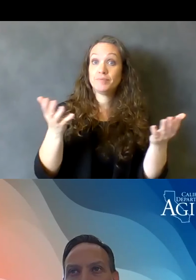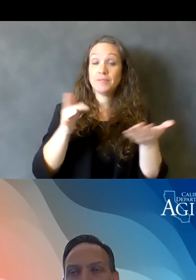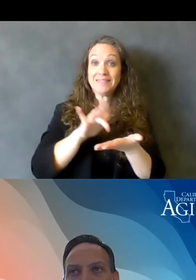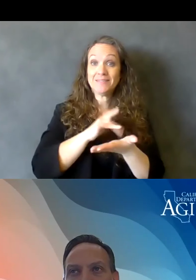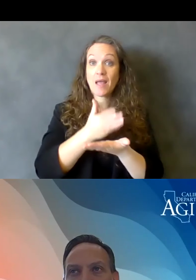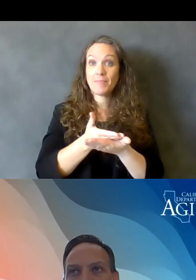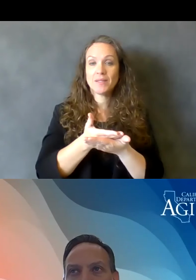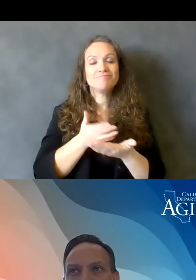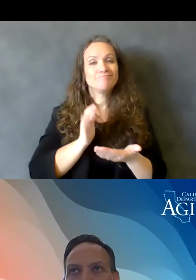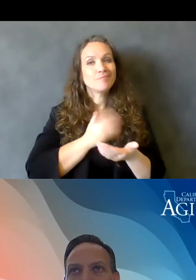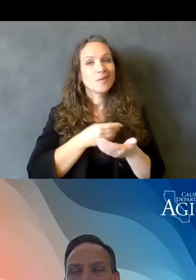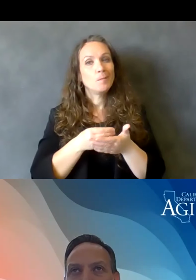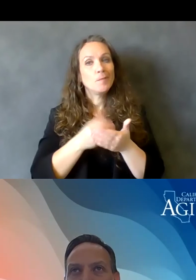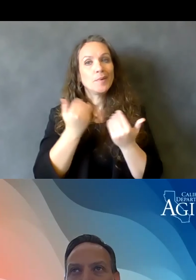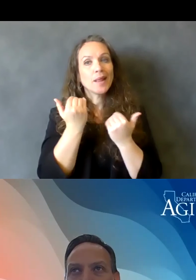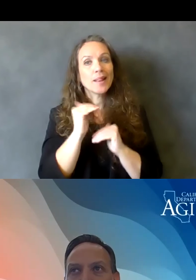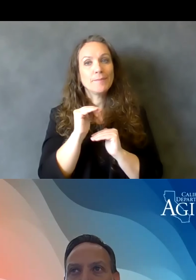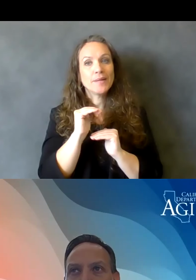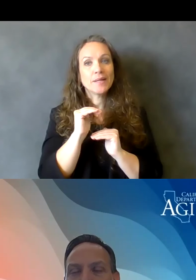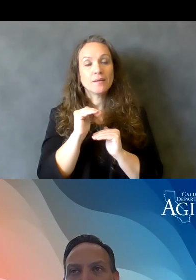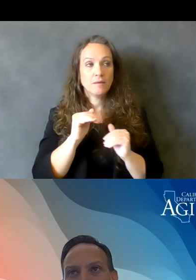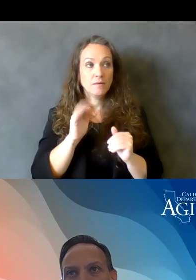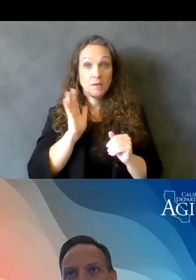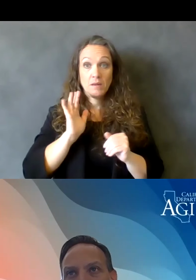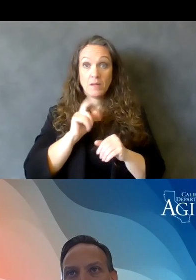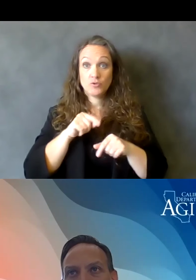of money, and it was very important during the time of